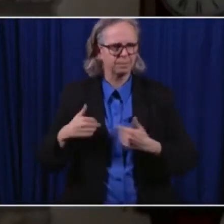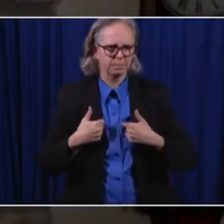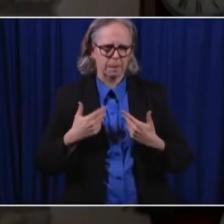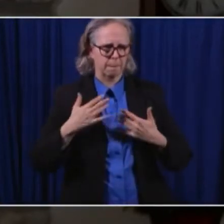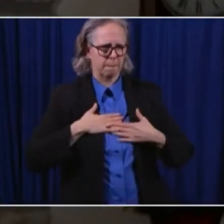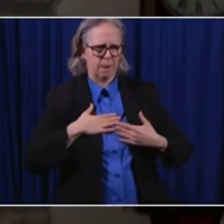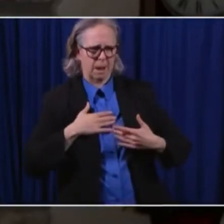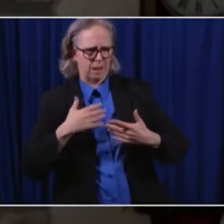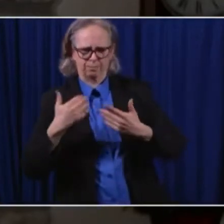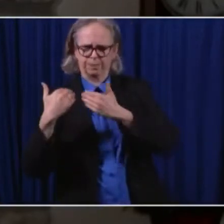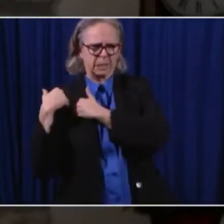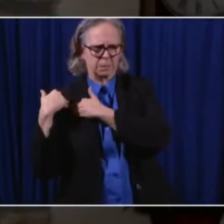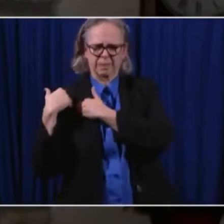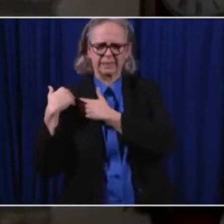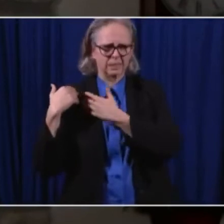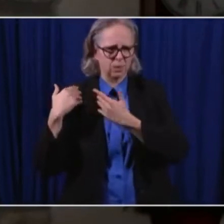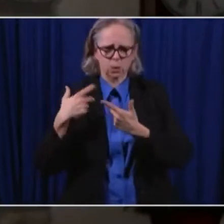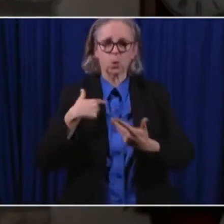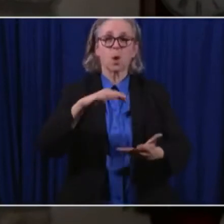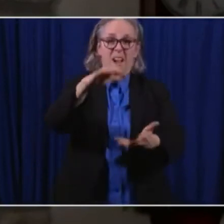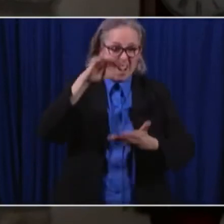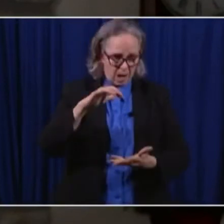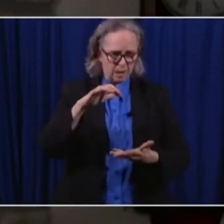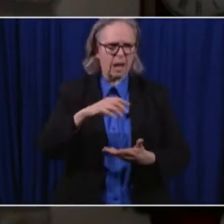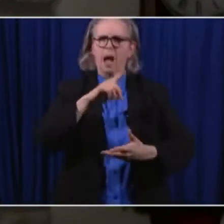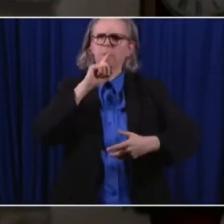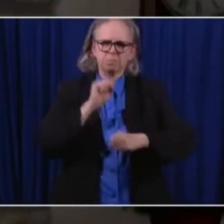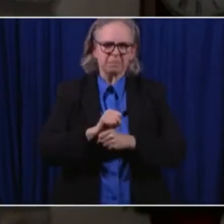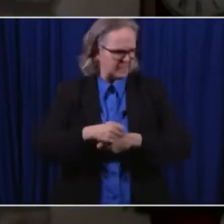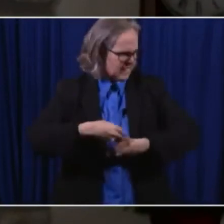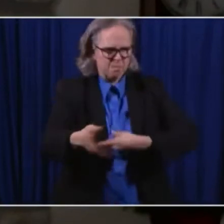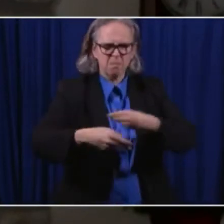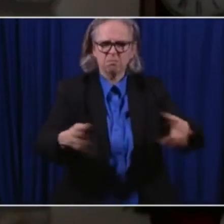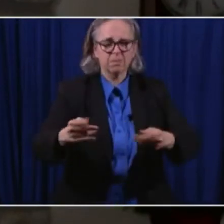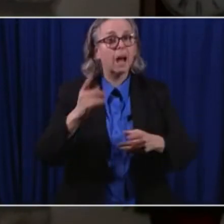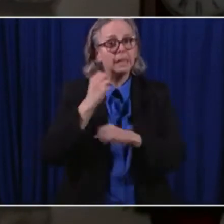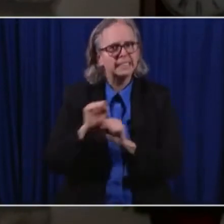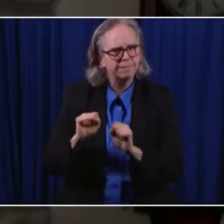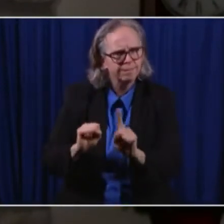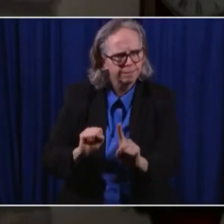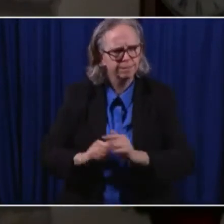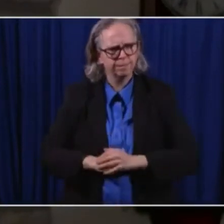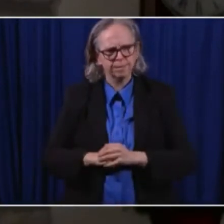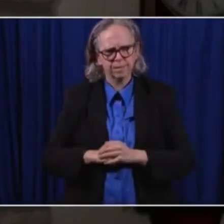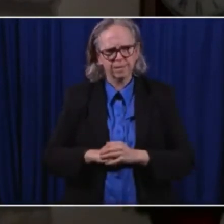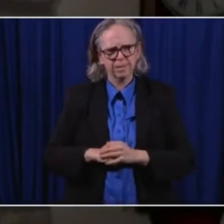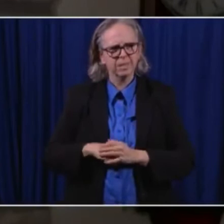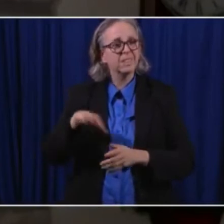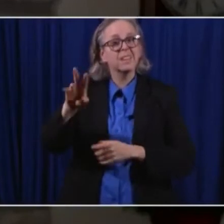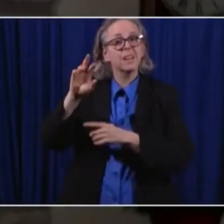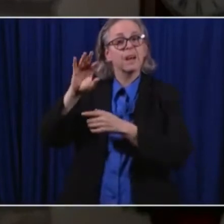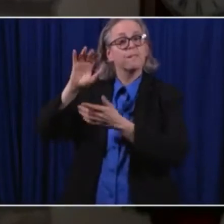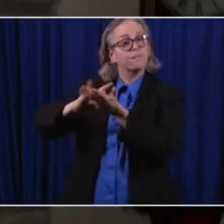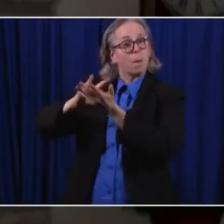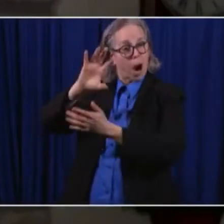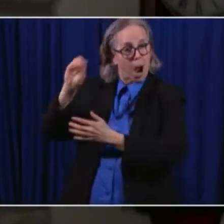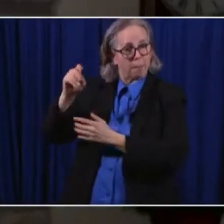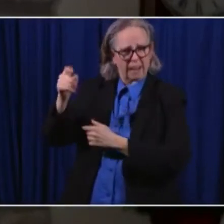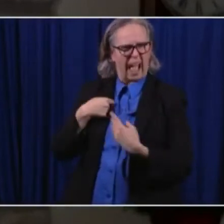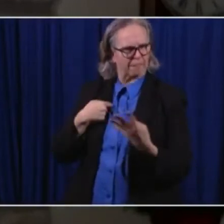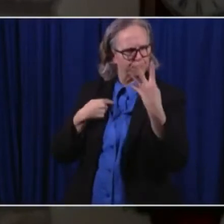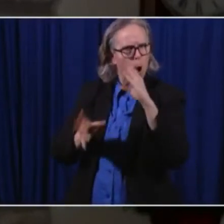to do it in a safe manner. We have partners. We have the 4 pharmacy companies that are working. We have local health departments throughout